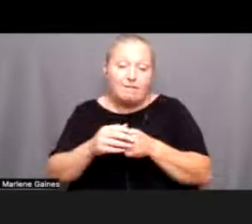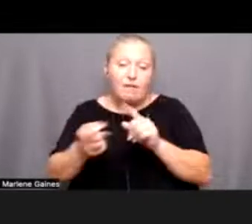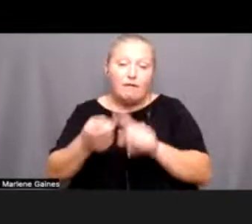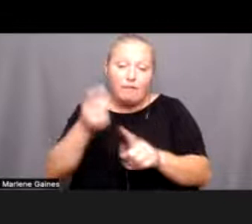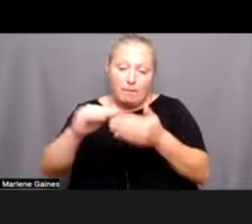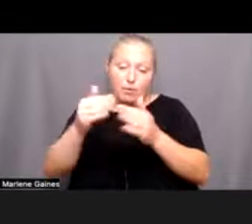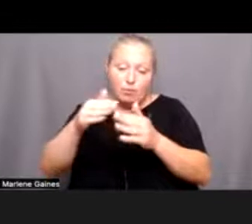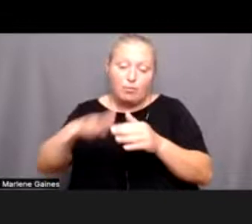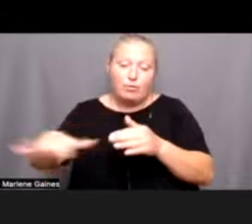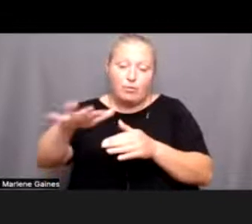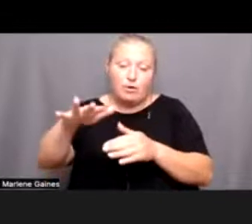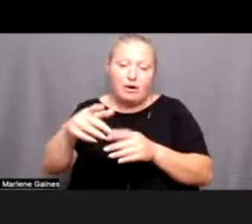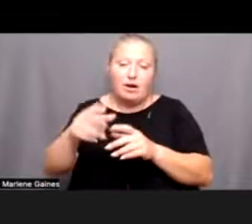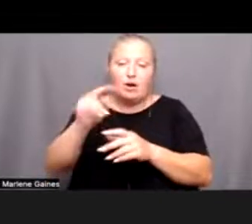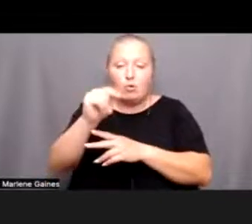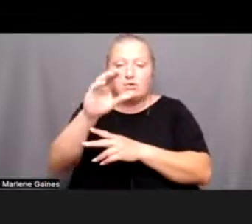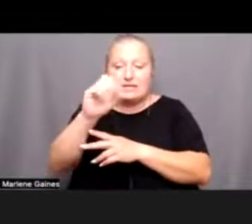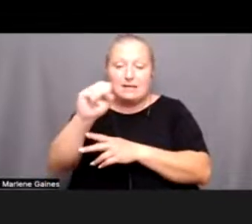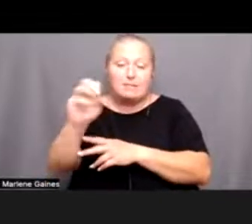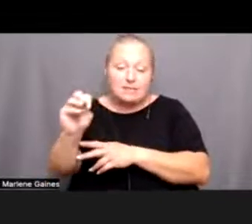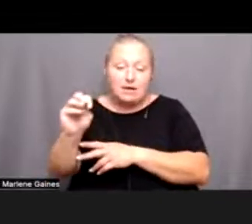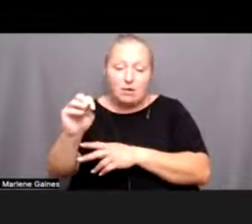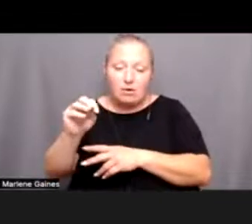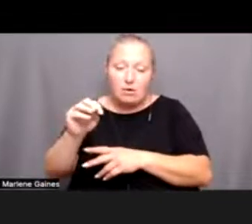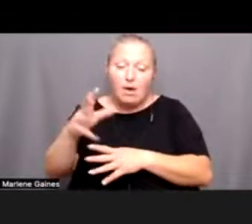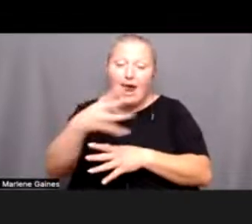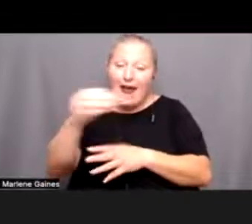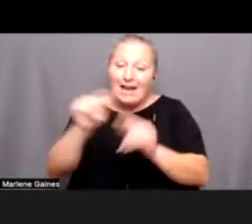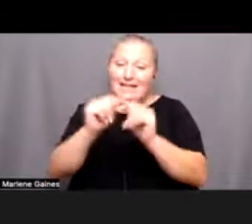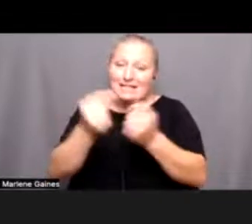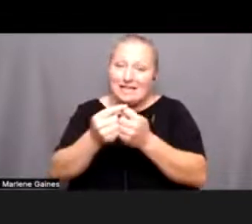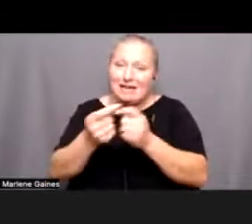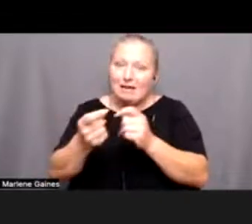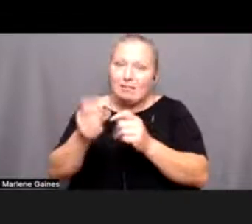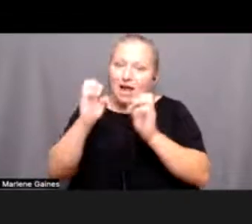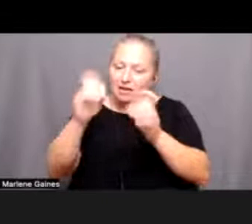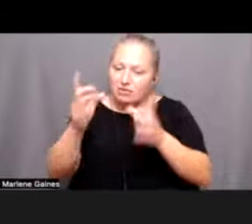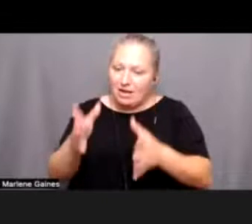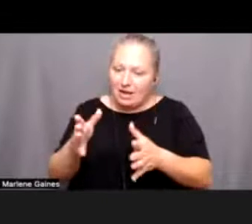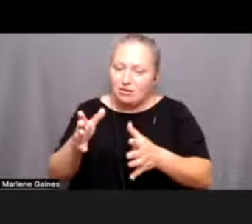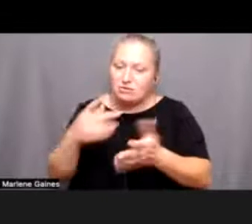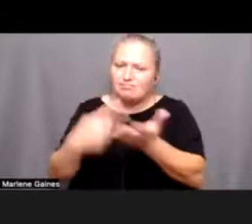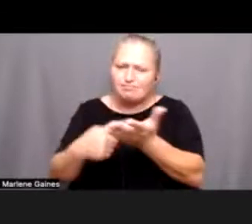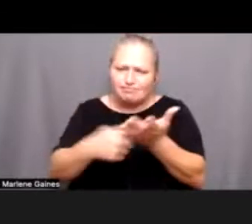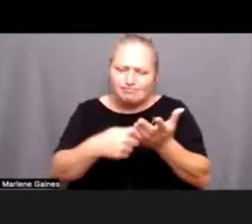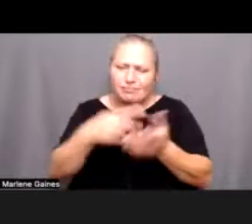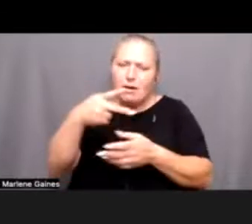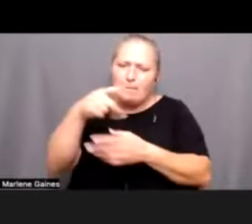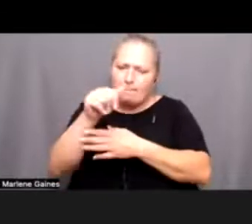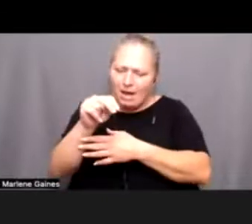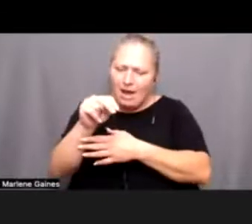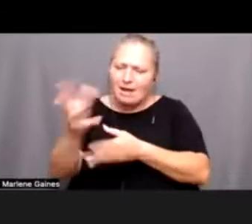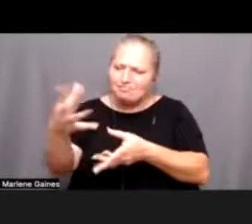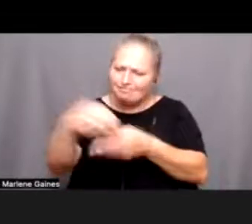the community in North Central San Mateo, along with a team of educators and consultants with BAN engaging in